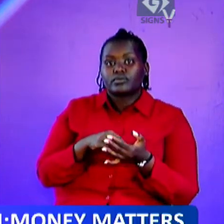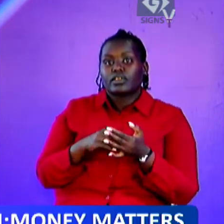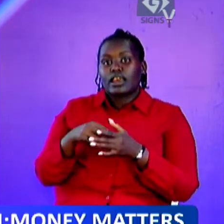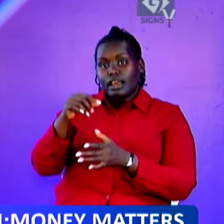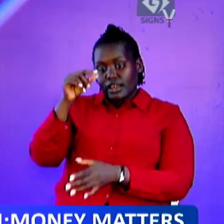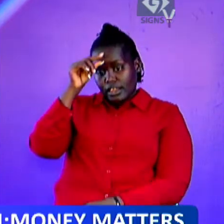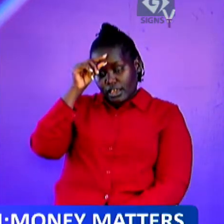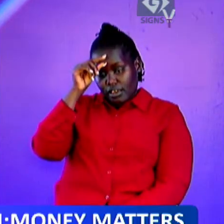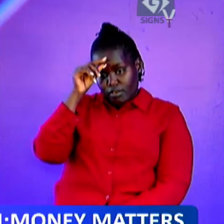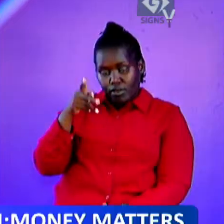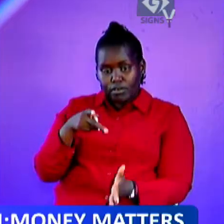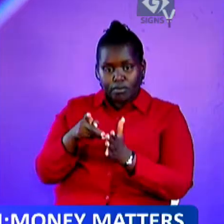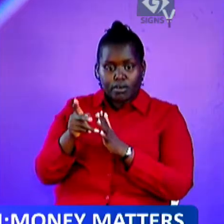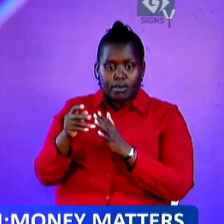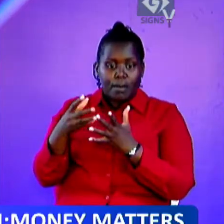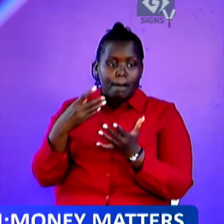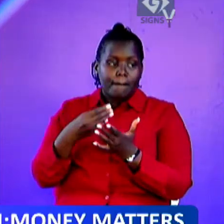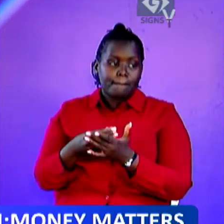money and pay you.